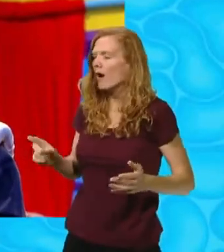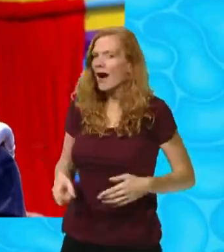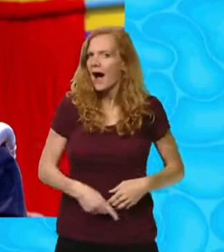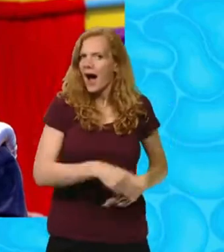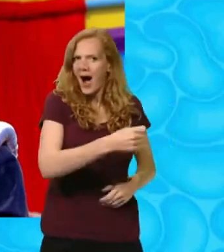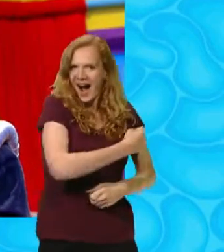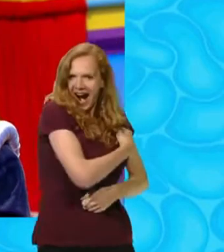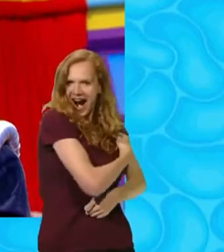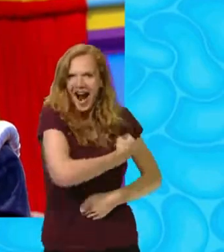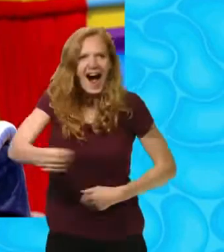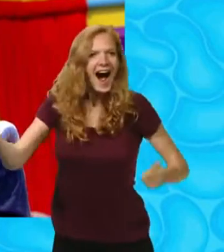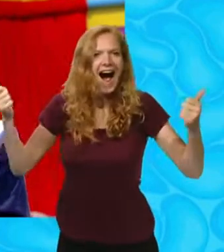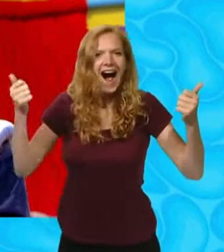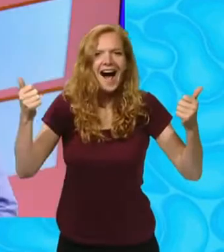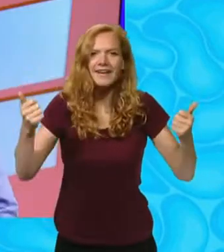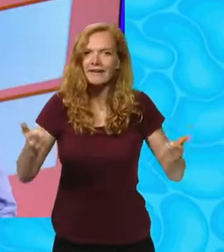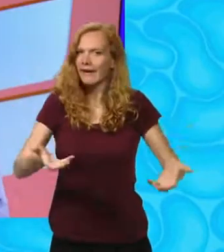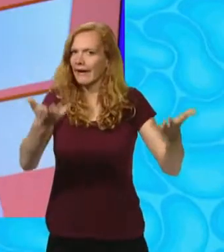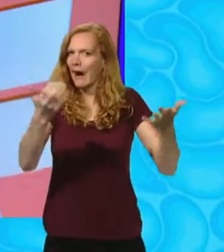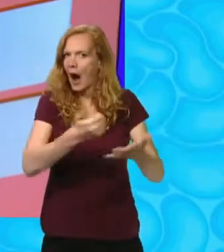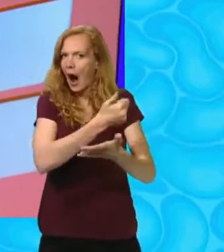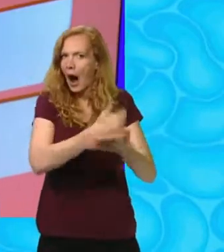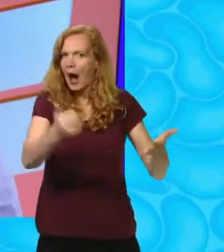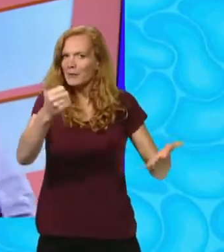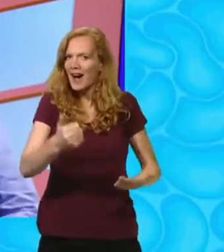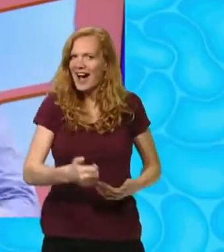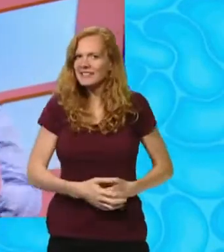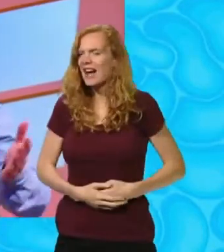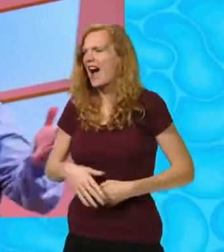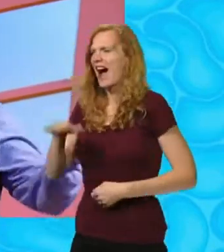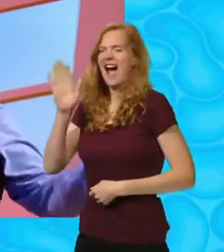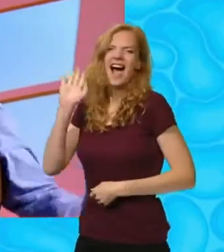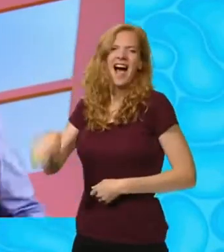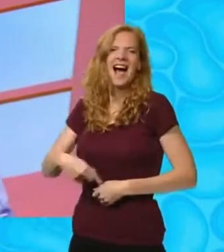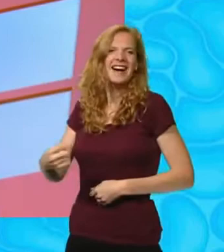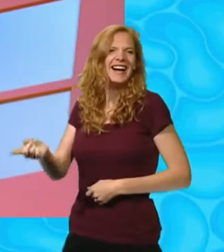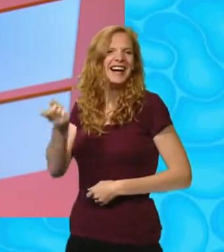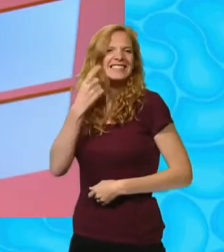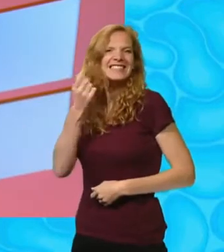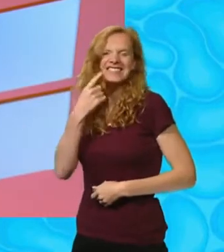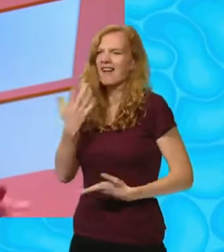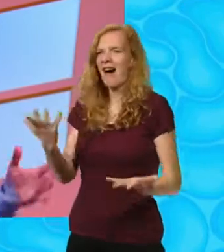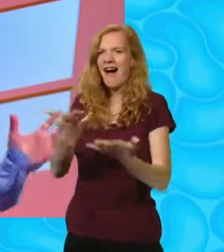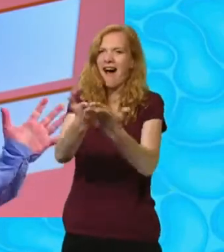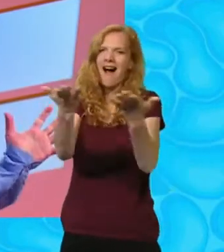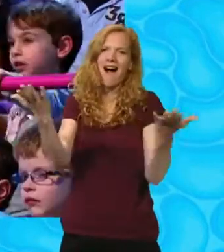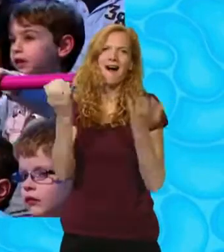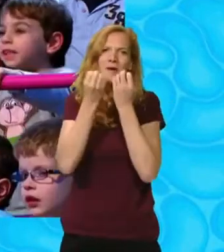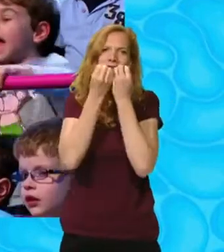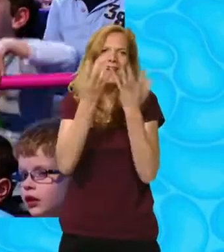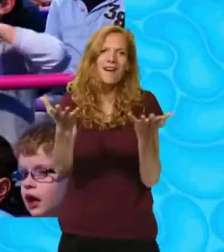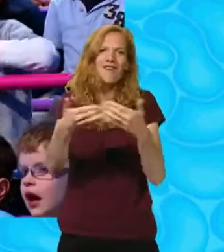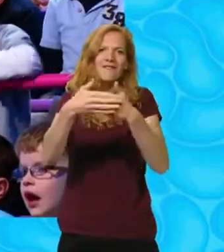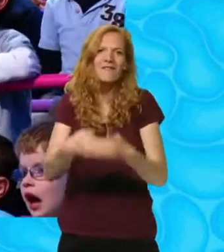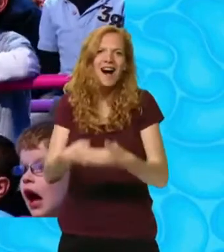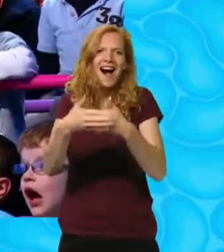As always, sir, you know how to make an entrance. Ah, well, it's very easy, Robert, when we have so many wonderful